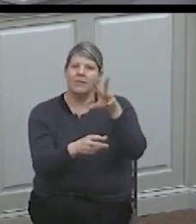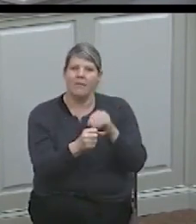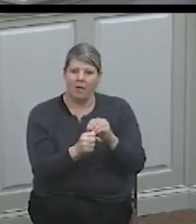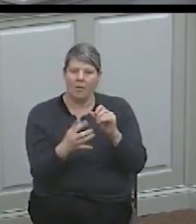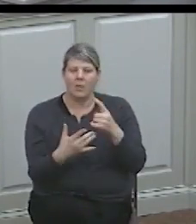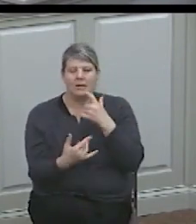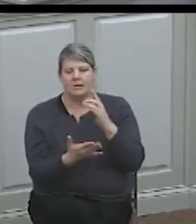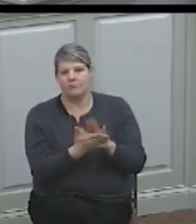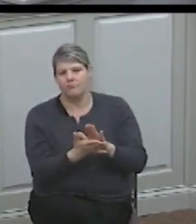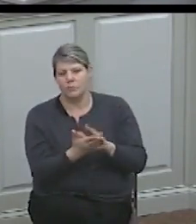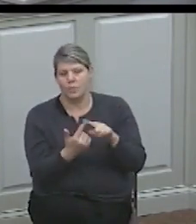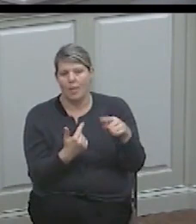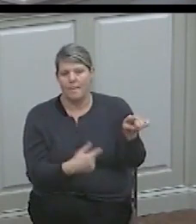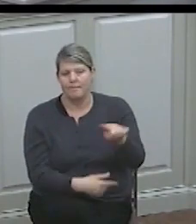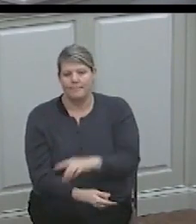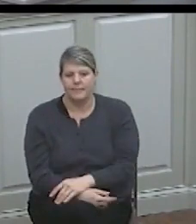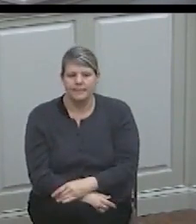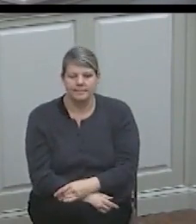them.